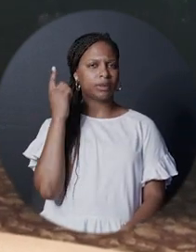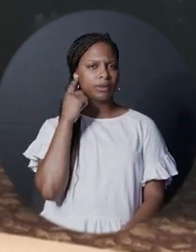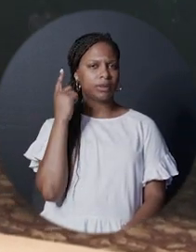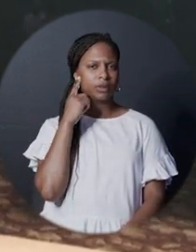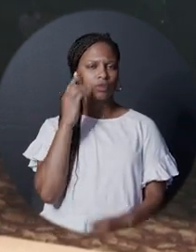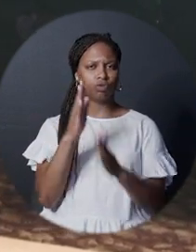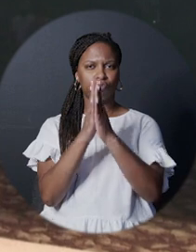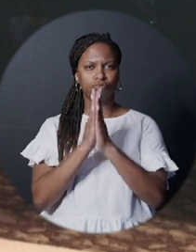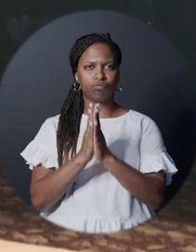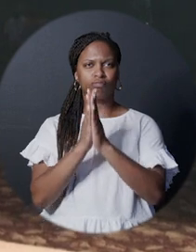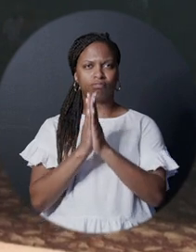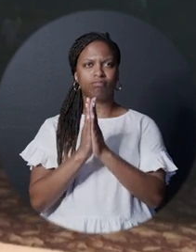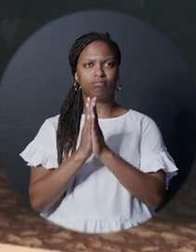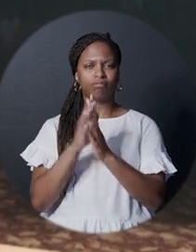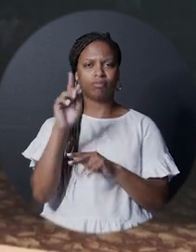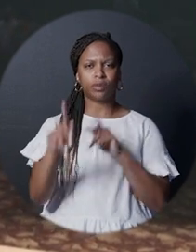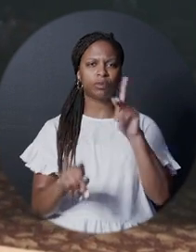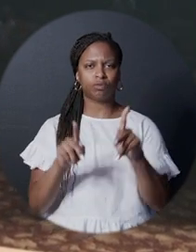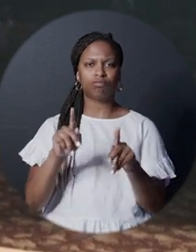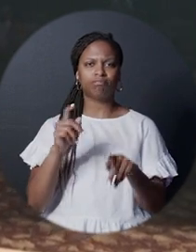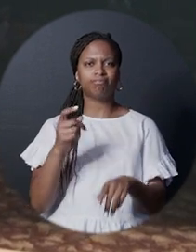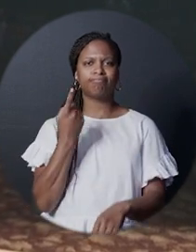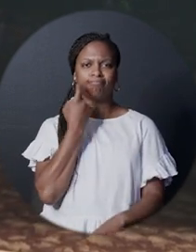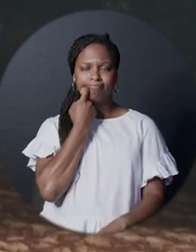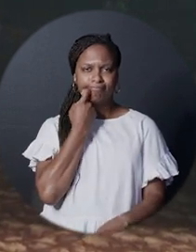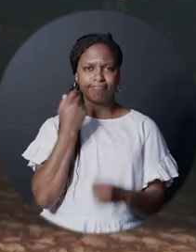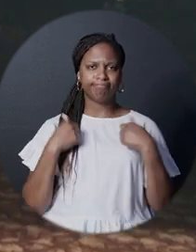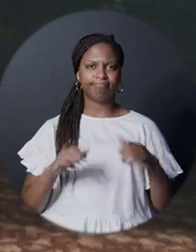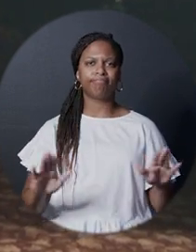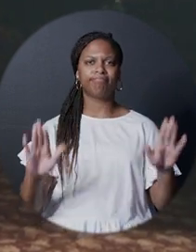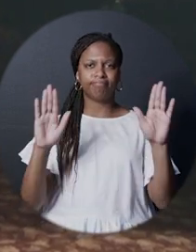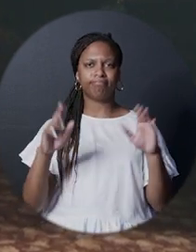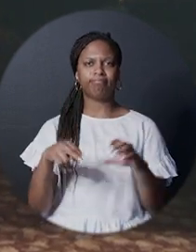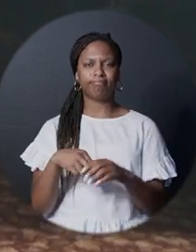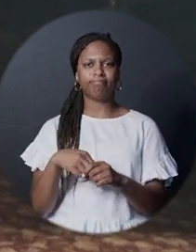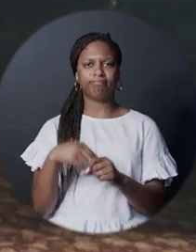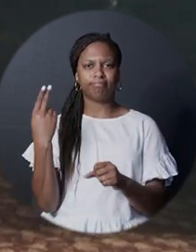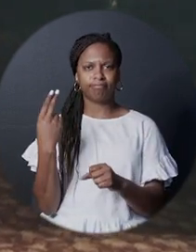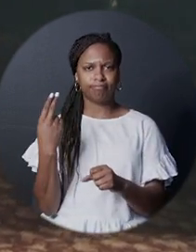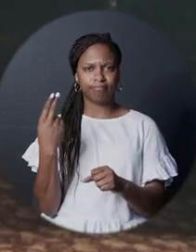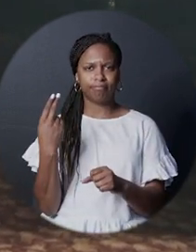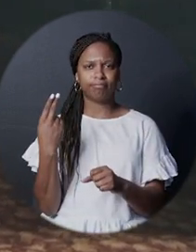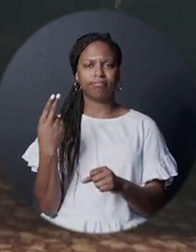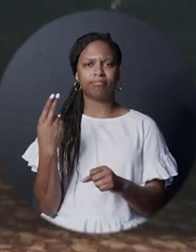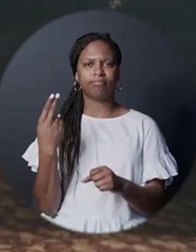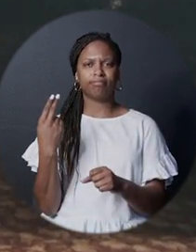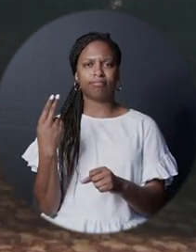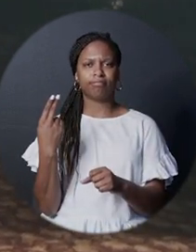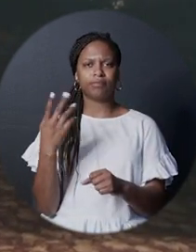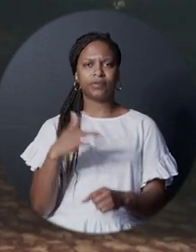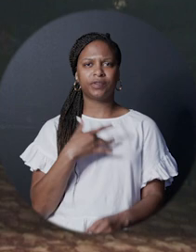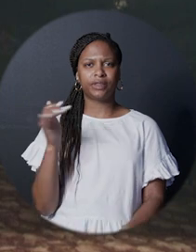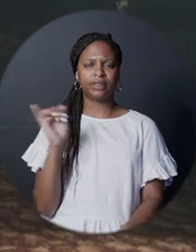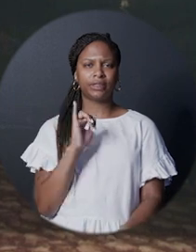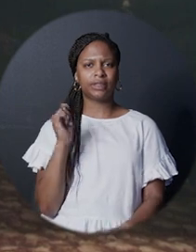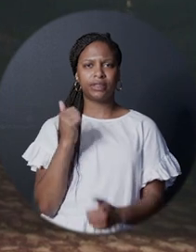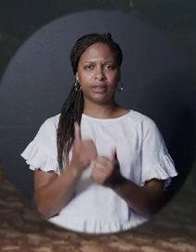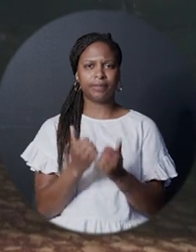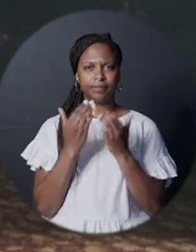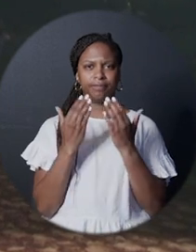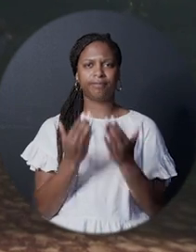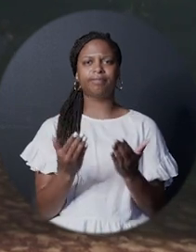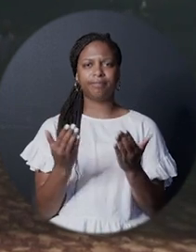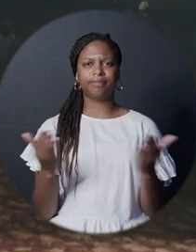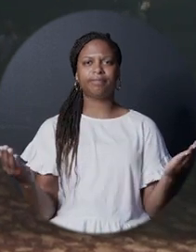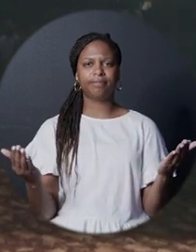started to hear the prayers of the righteous, because people were just about to give up. You were about to give up, and you were about to quit. And just when